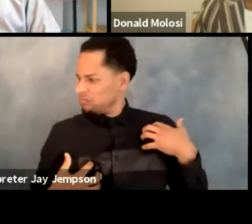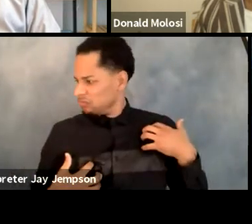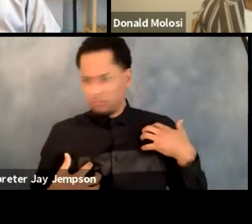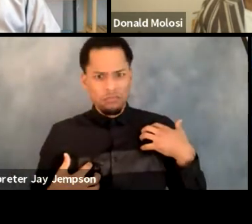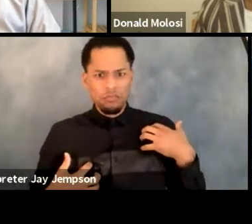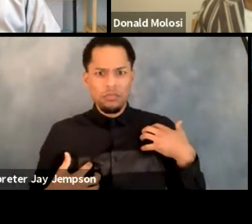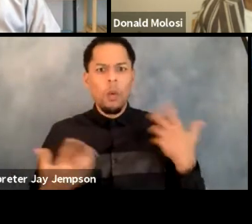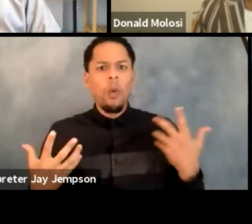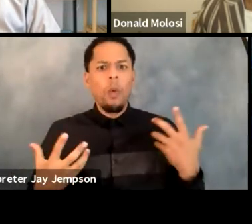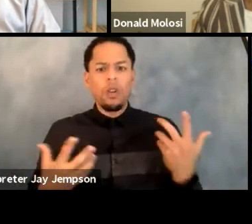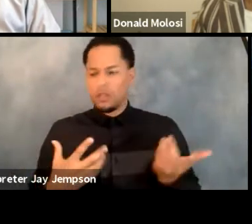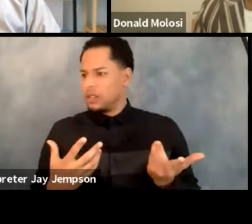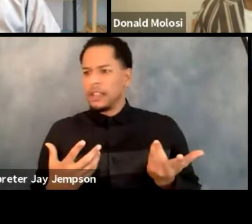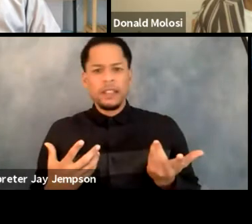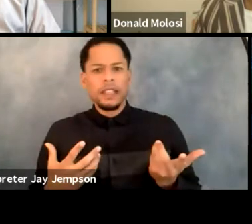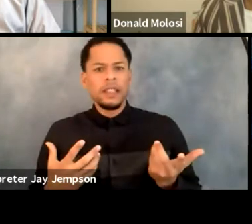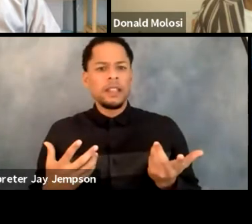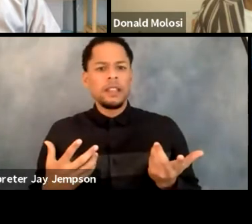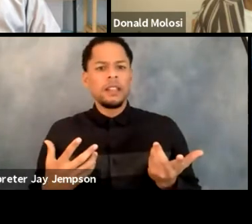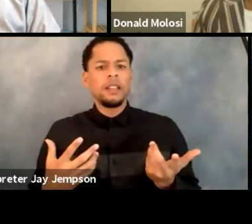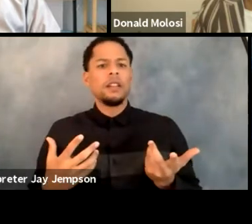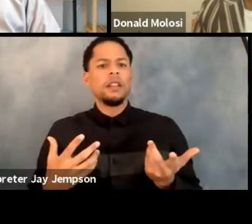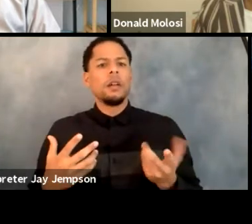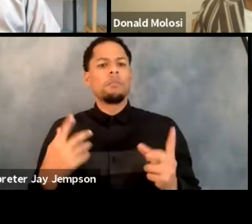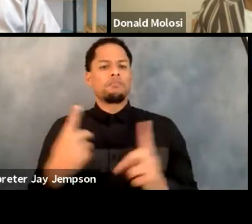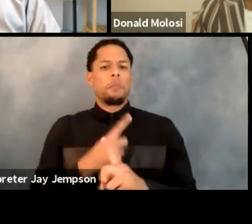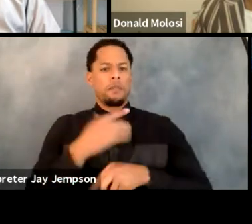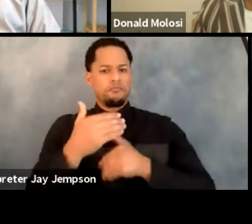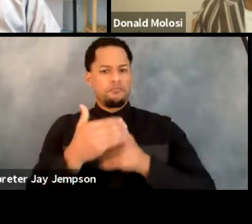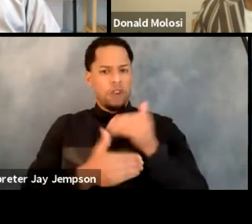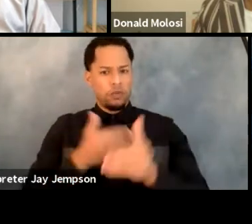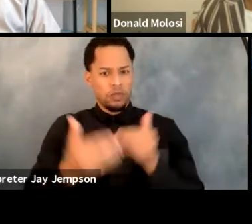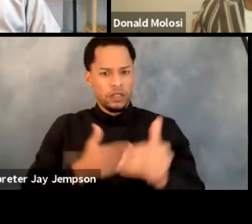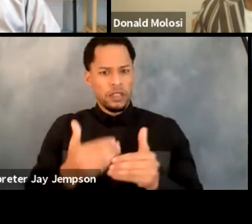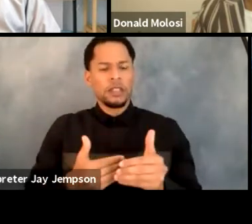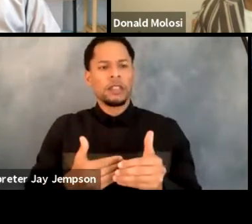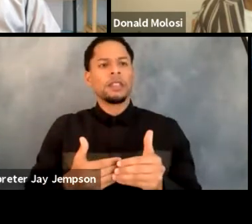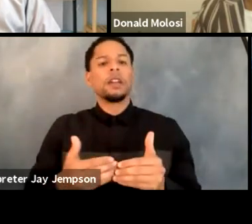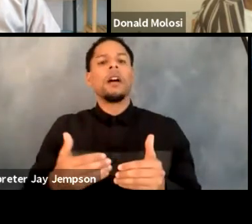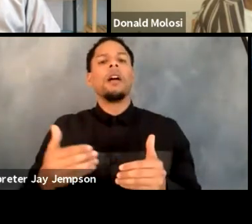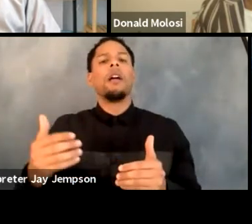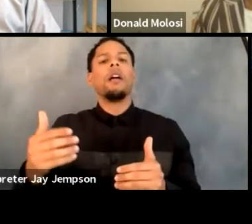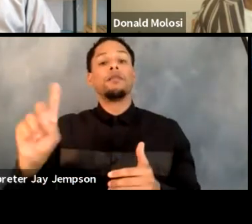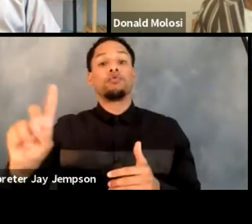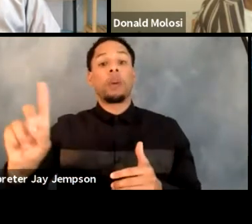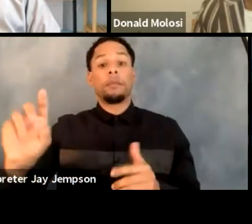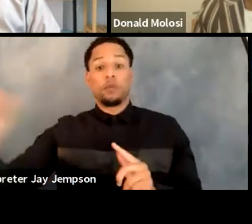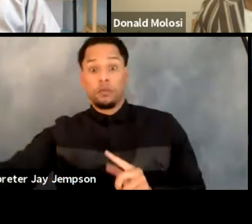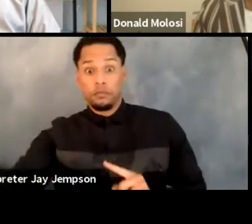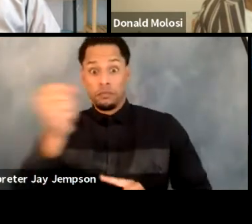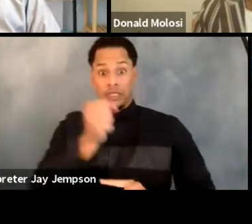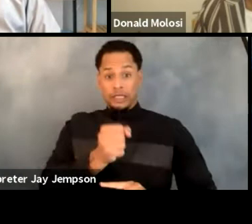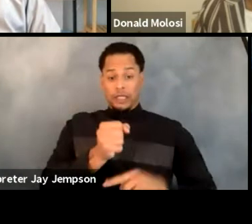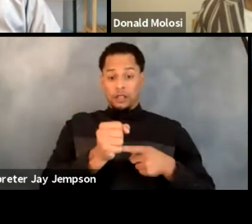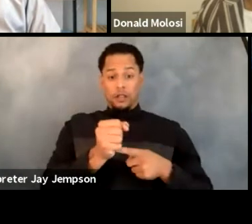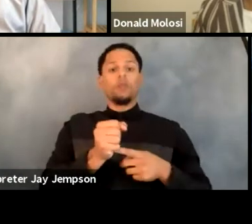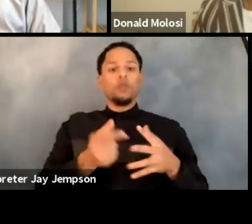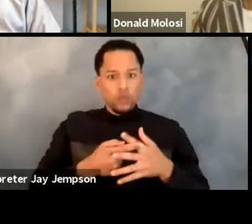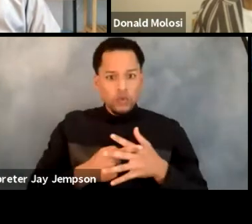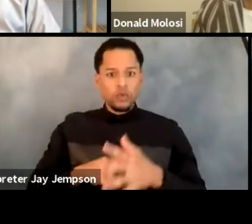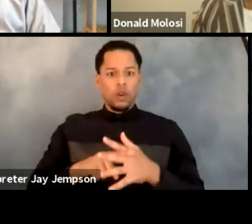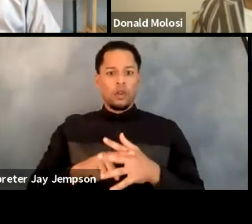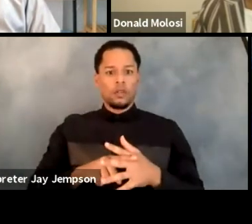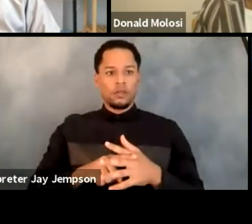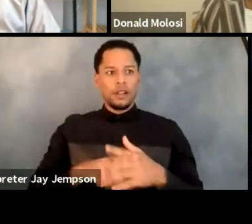of having a dramaturg in your beginning process, because you are young